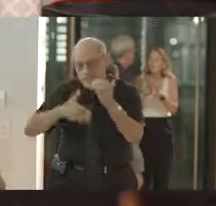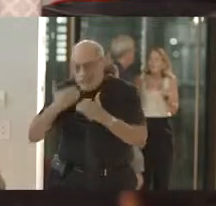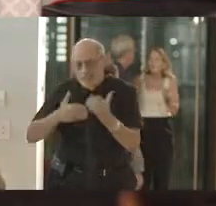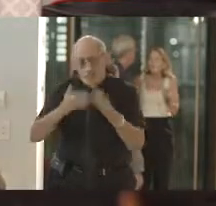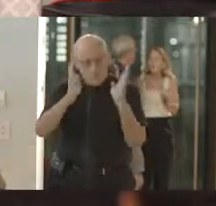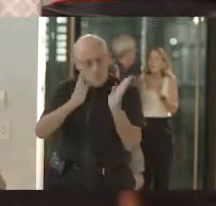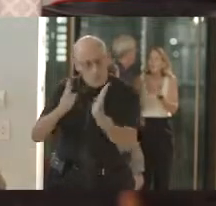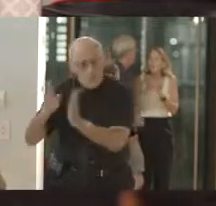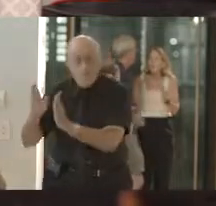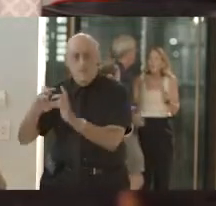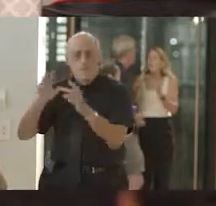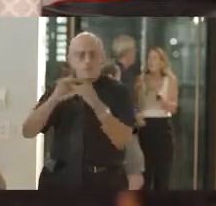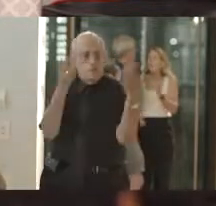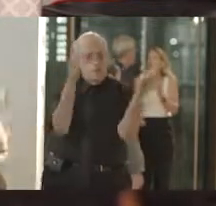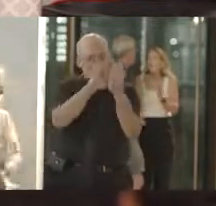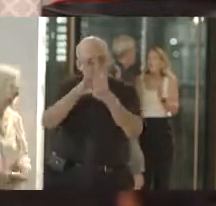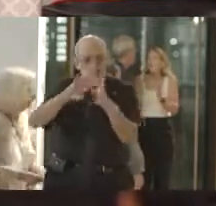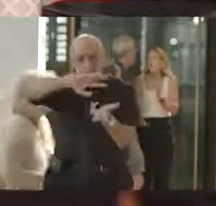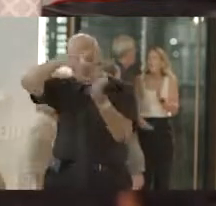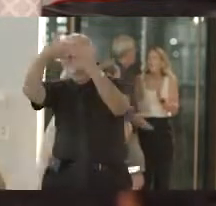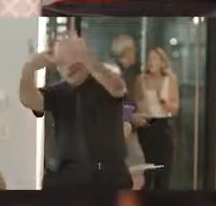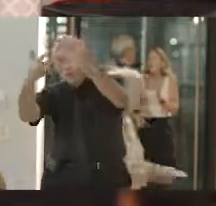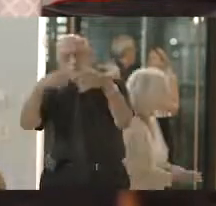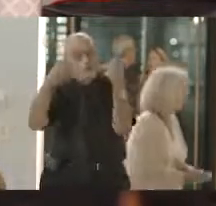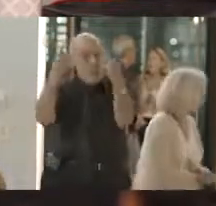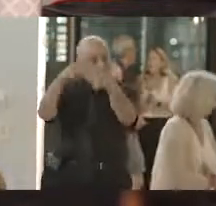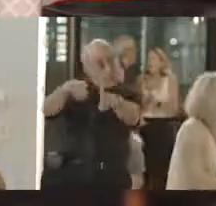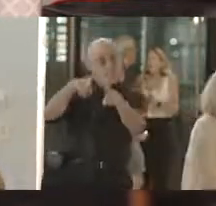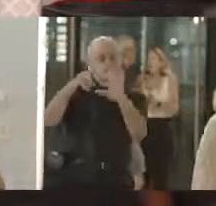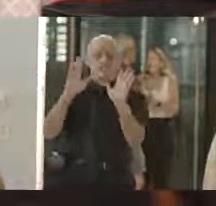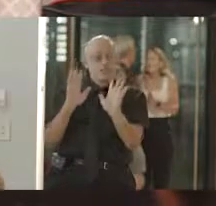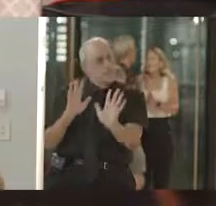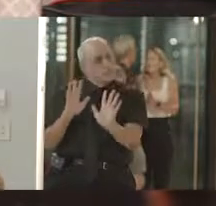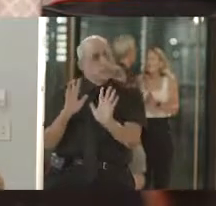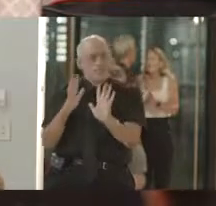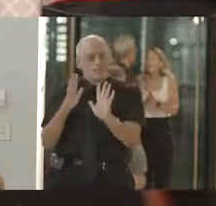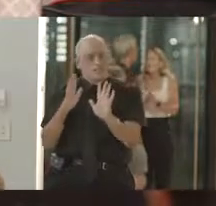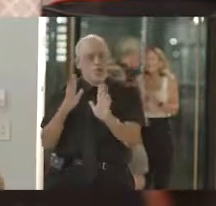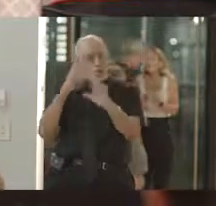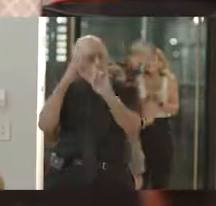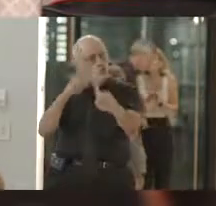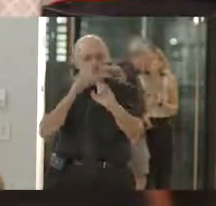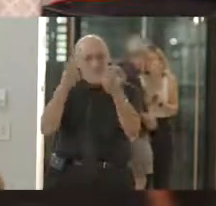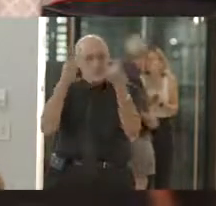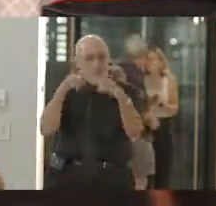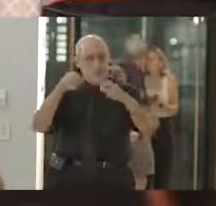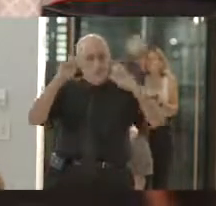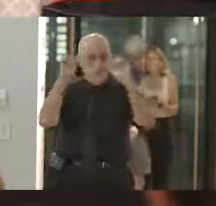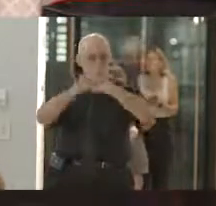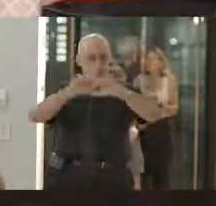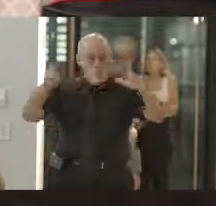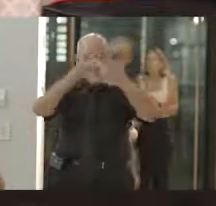how closures and disruption occurs and making certain that it doesn't necessarily occur all together in